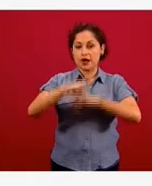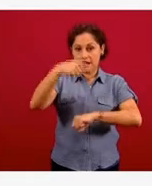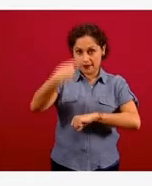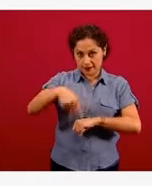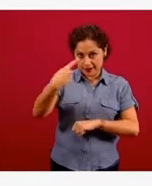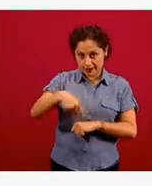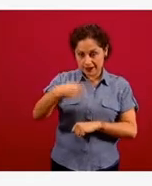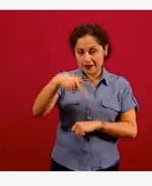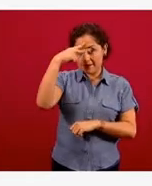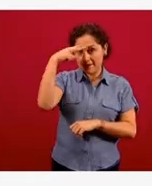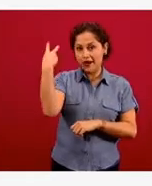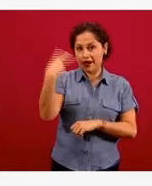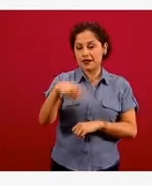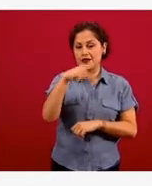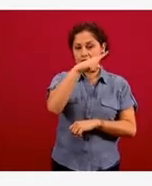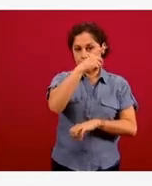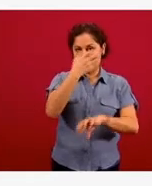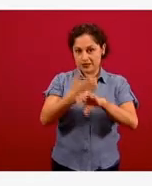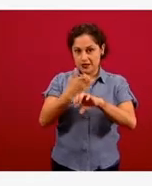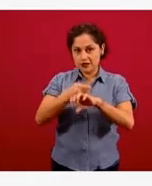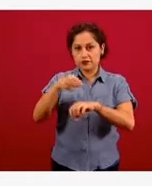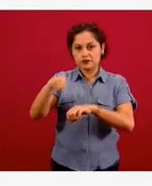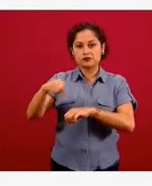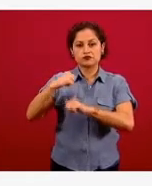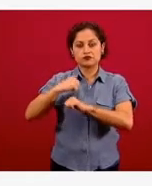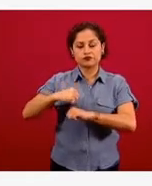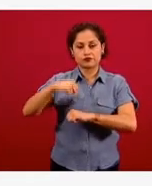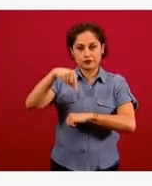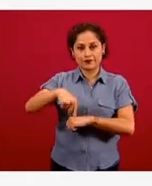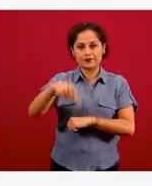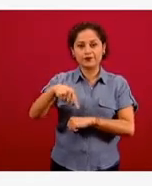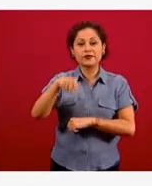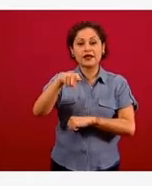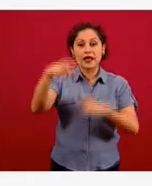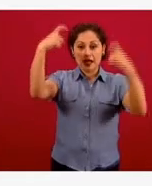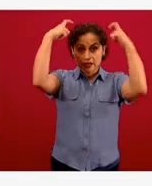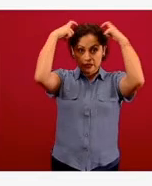the health aggregate from the U.S. Embassy in Mexico.